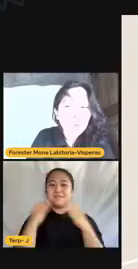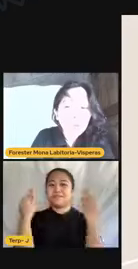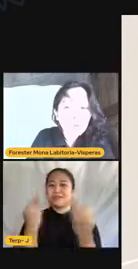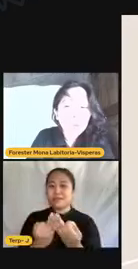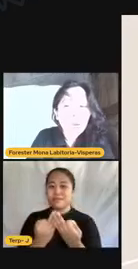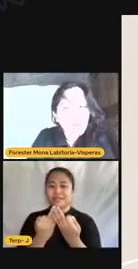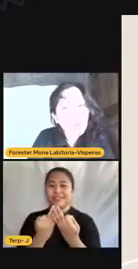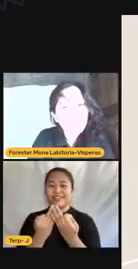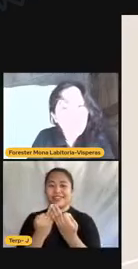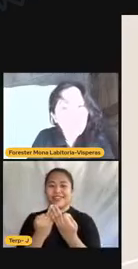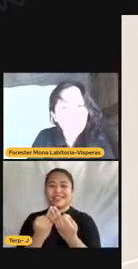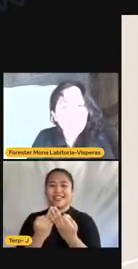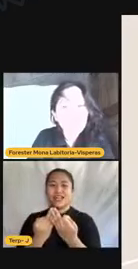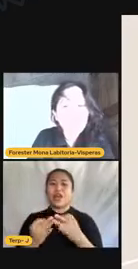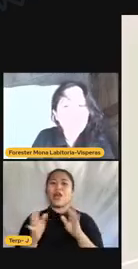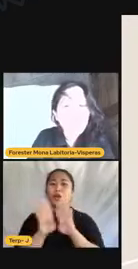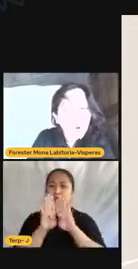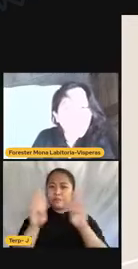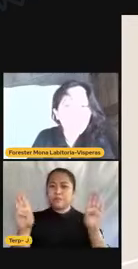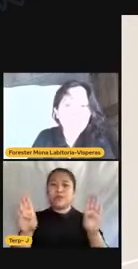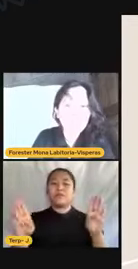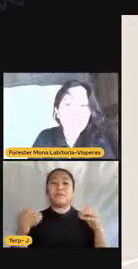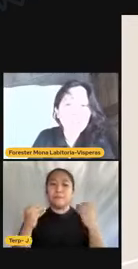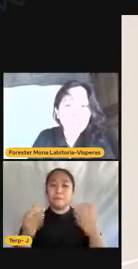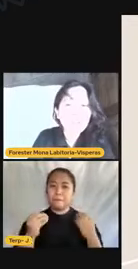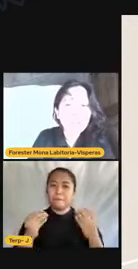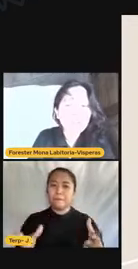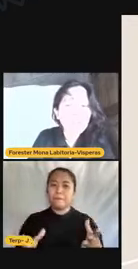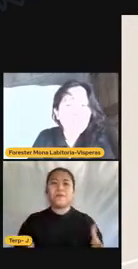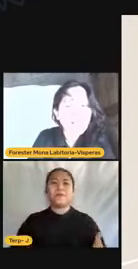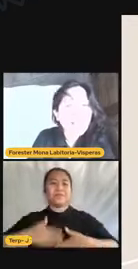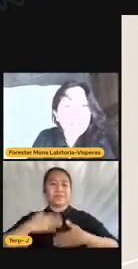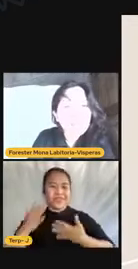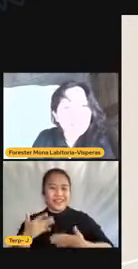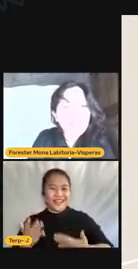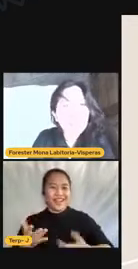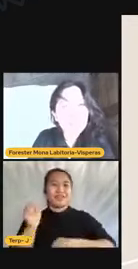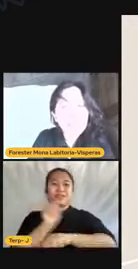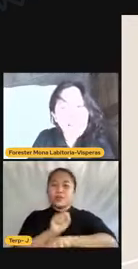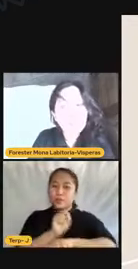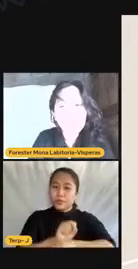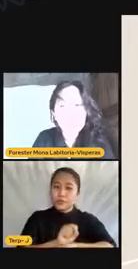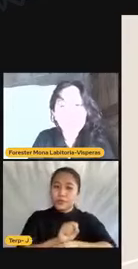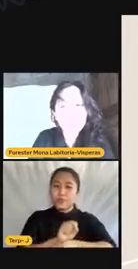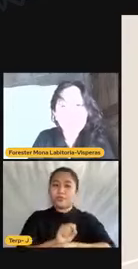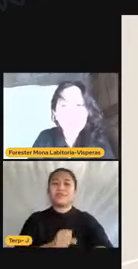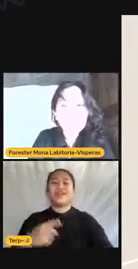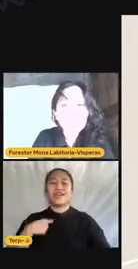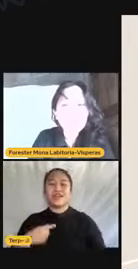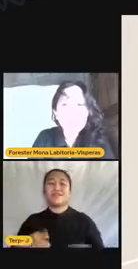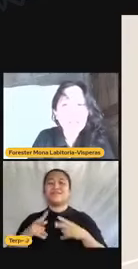whole new, more profitable, more enjoyable career for me, and I am very happy.